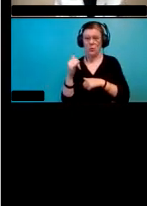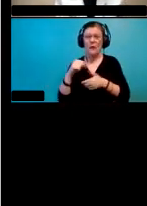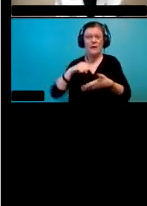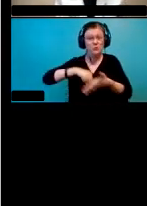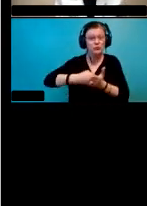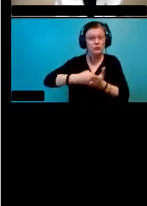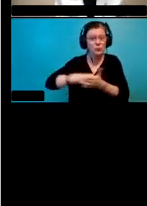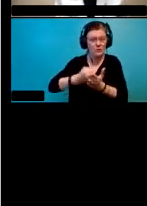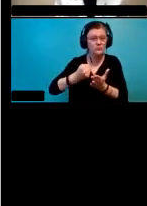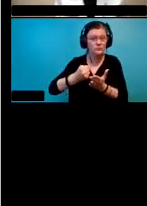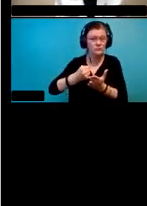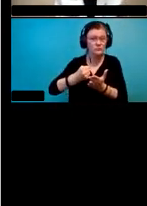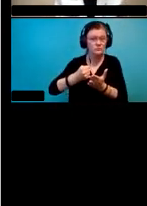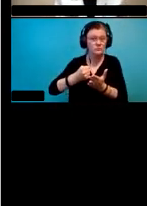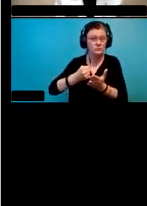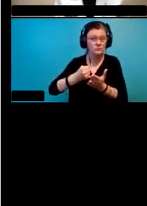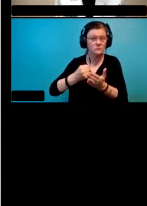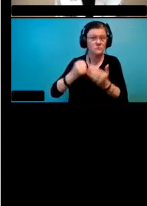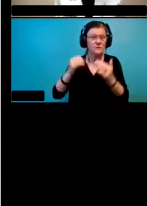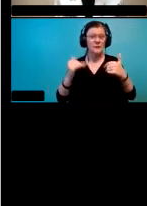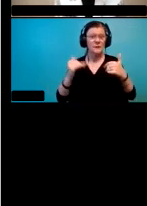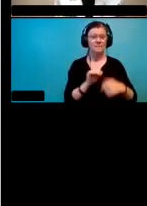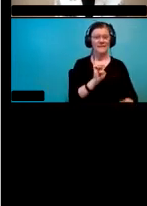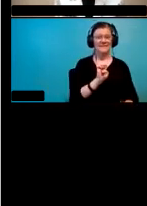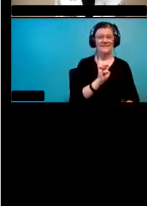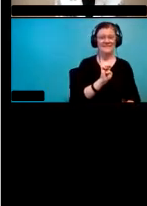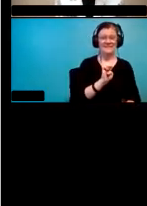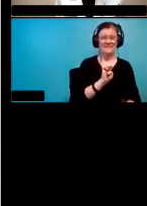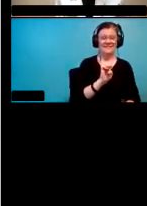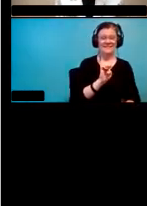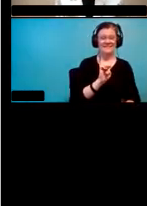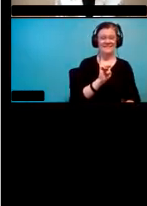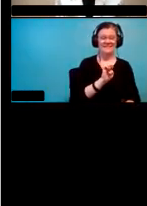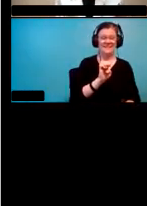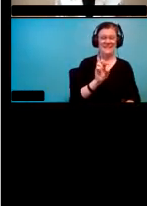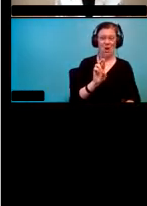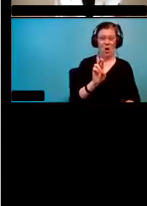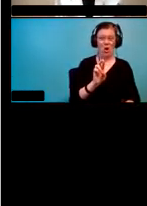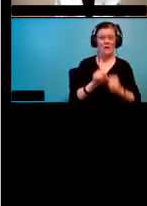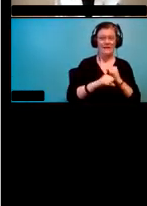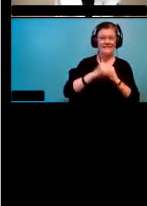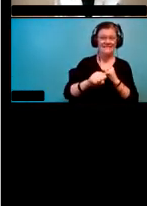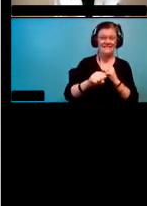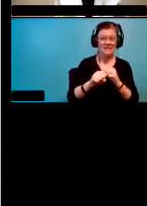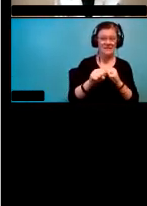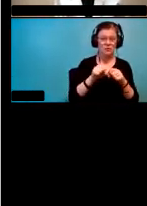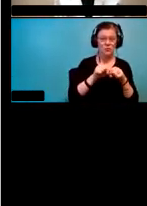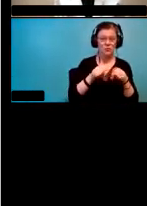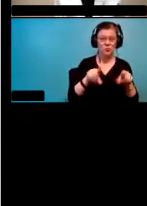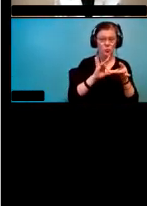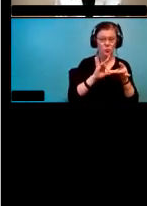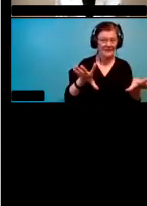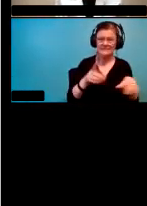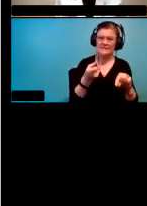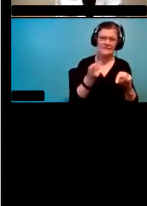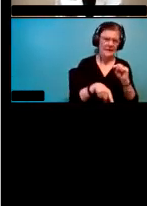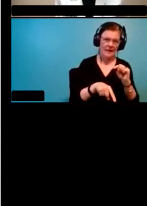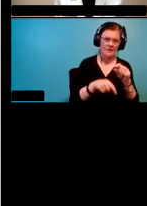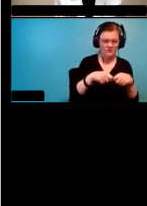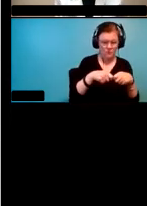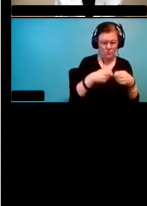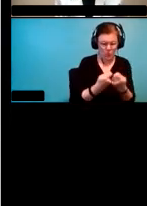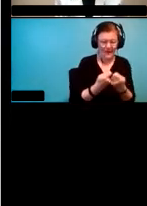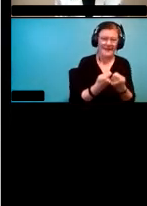crushed, but the extended release can't be crushed. That has to be broken, but or taken